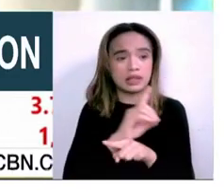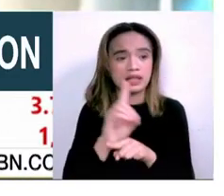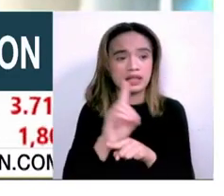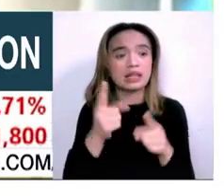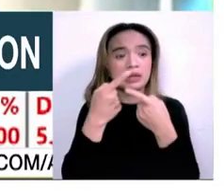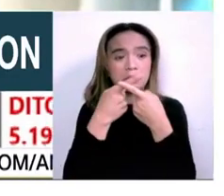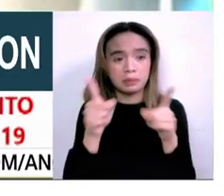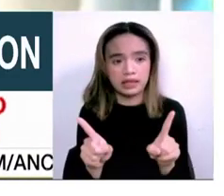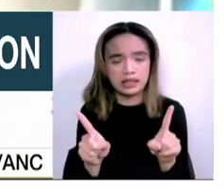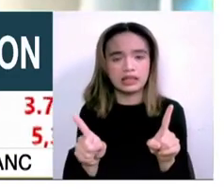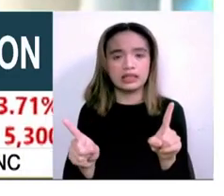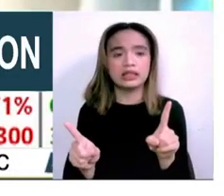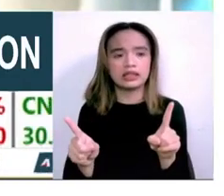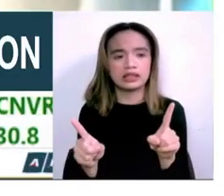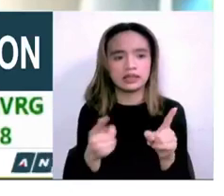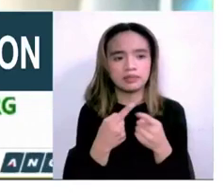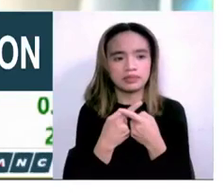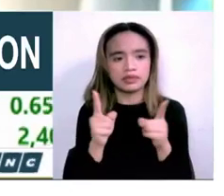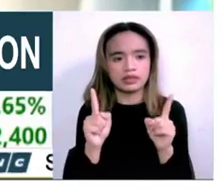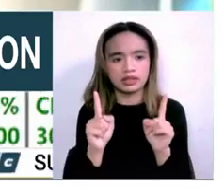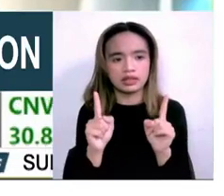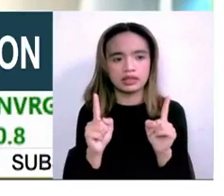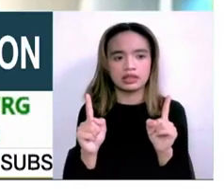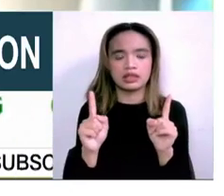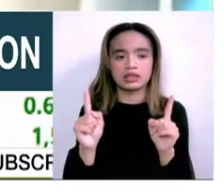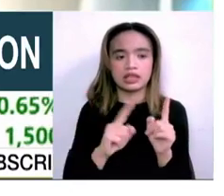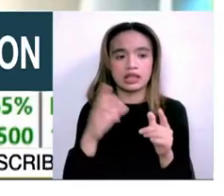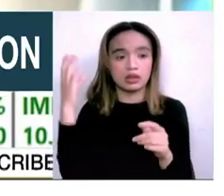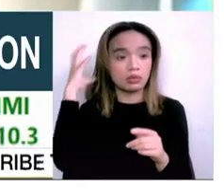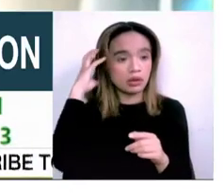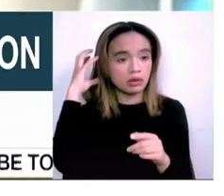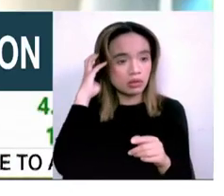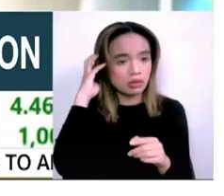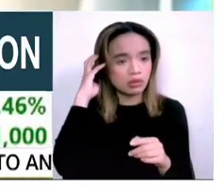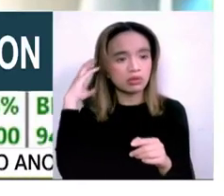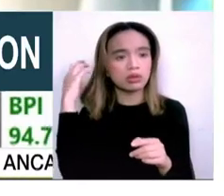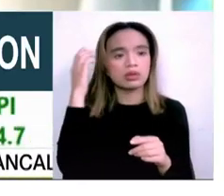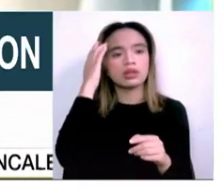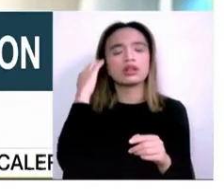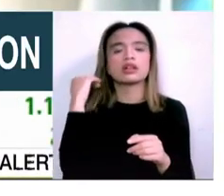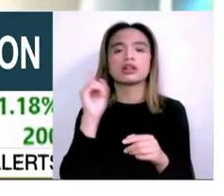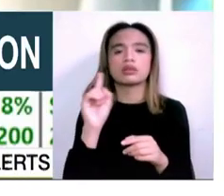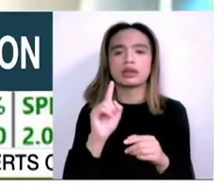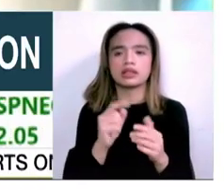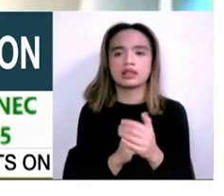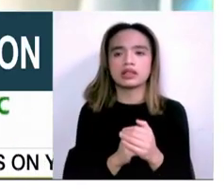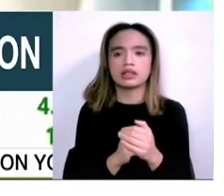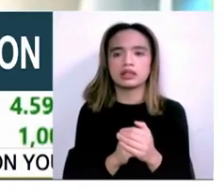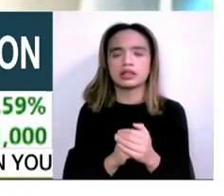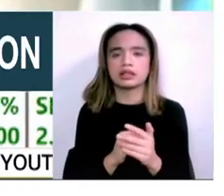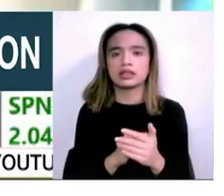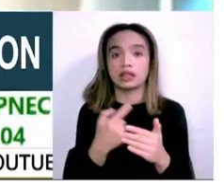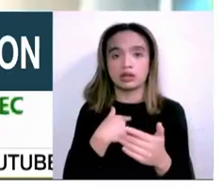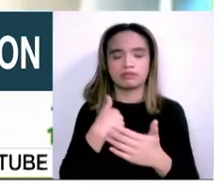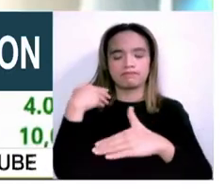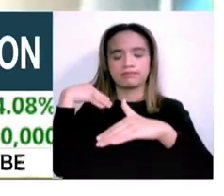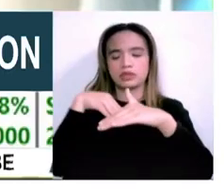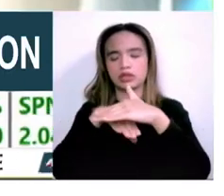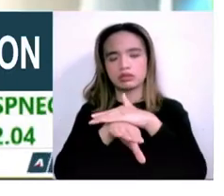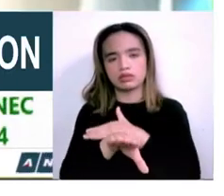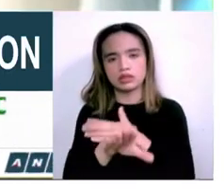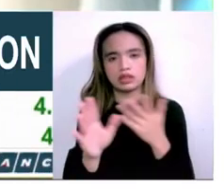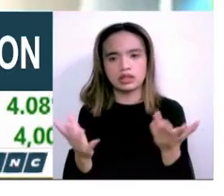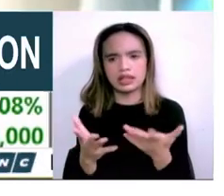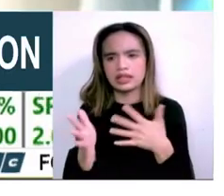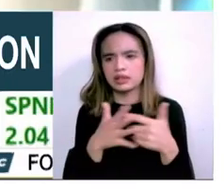kami nagpapatrolya, halimbawa sa Cubao, parang appreciated ng mga tao. Papasok kami sa isang, maski